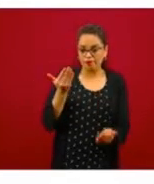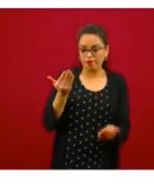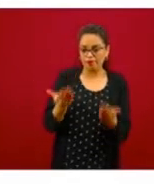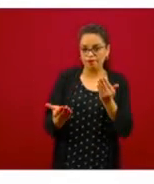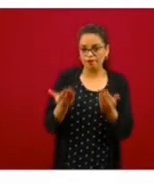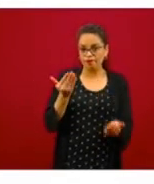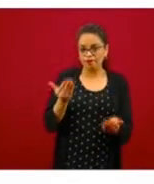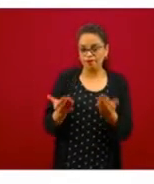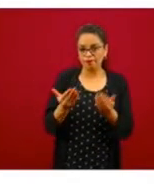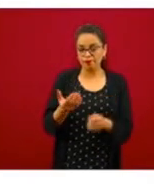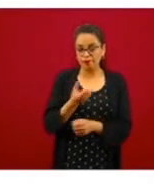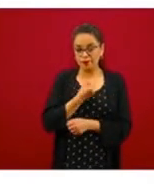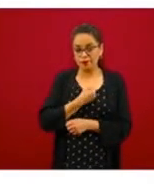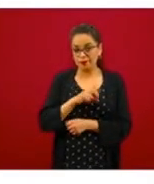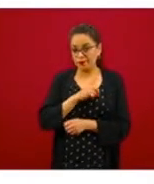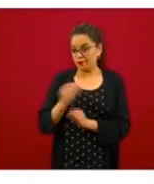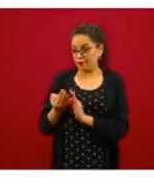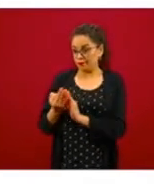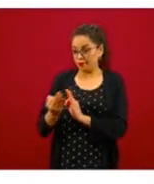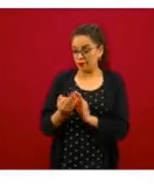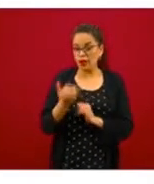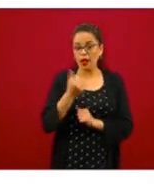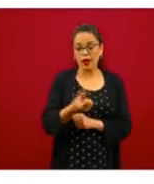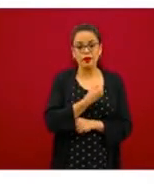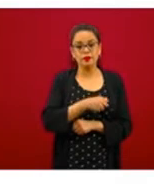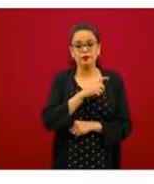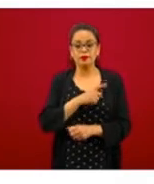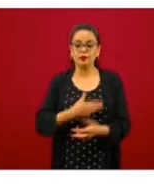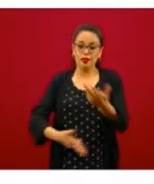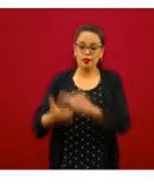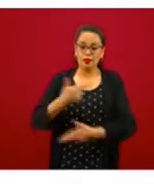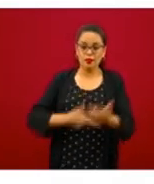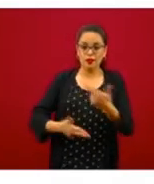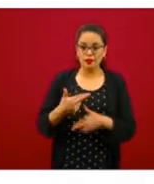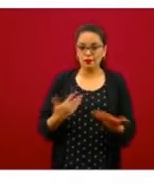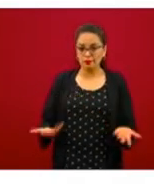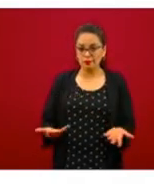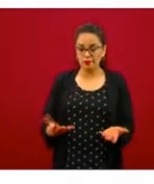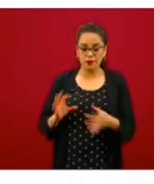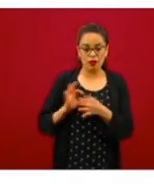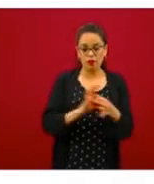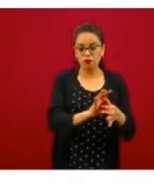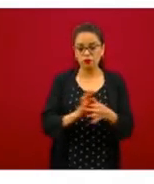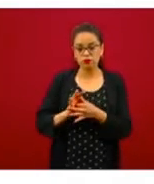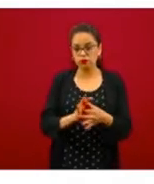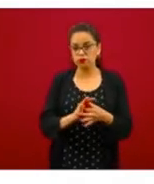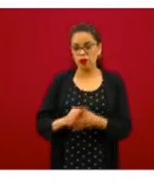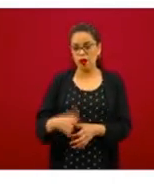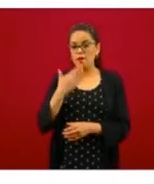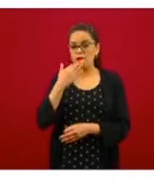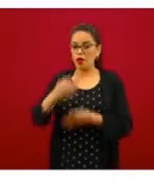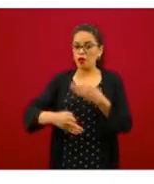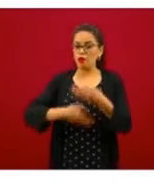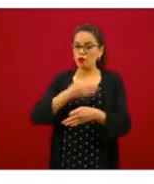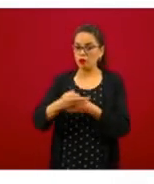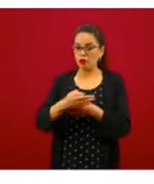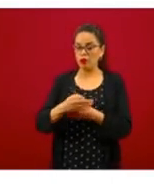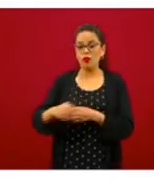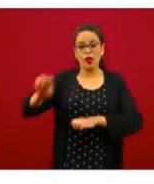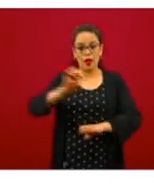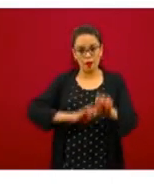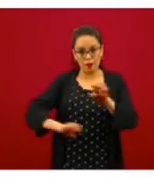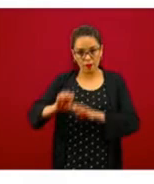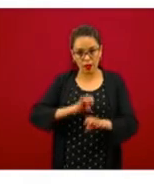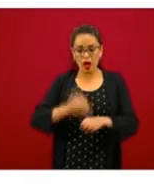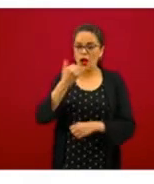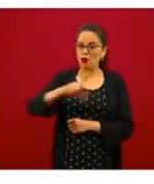el sano balance retorno, between con healthy diálogo, con distancing and colaboración y healthy con involucramiento de todas las partes. En new este caso, normal, de todas las with the industrias, pero collaboration también